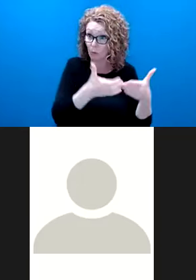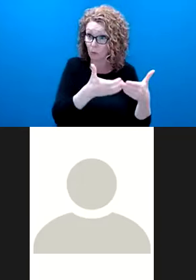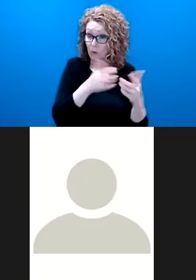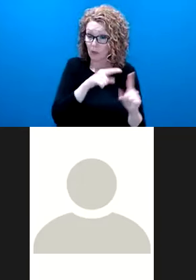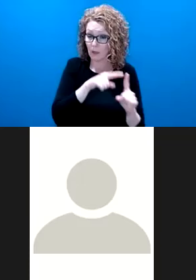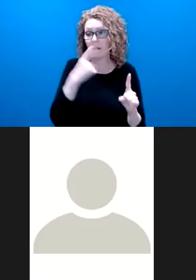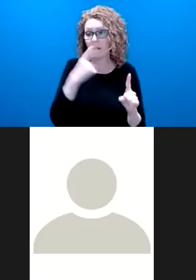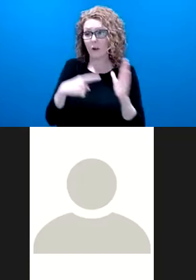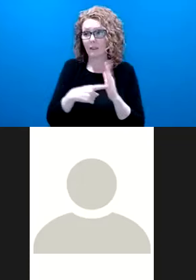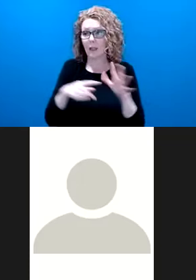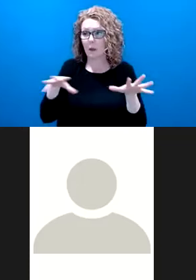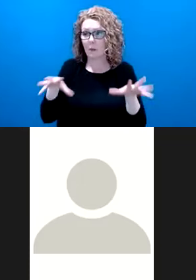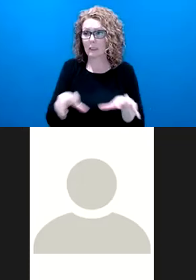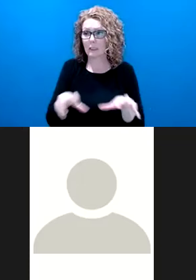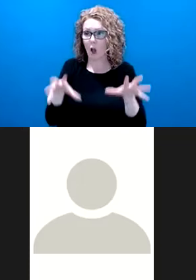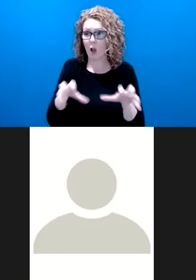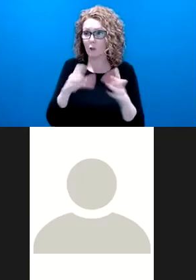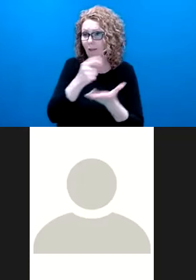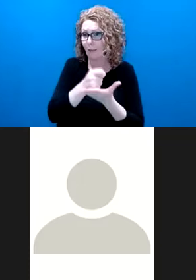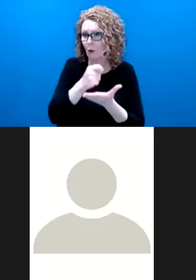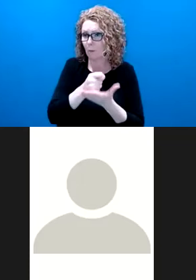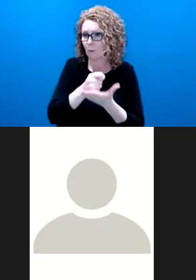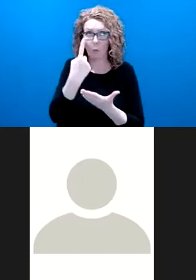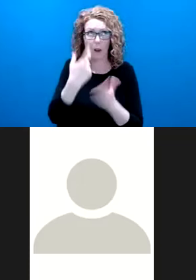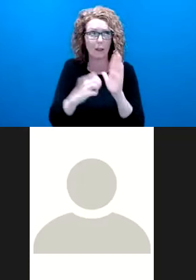like massage therapy, I think would be an example of that, or